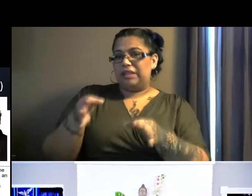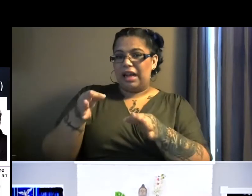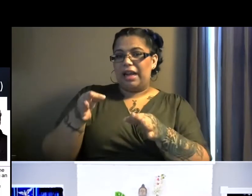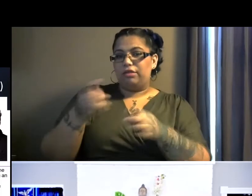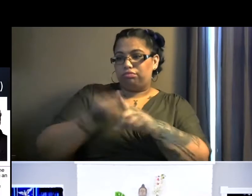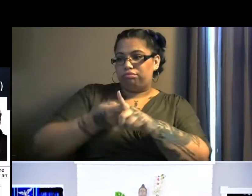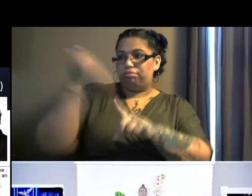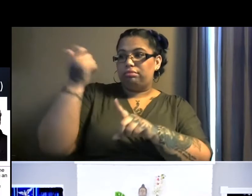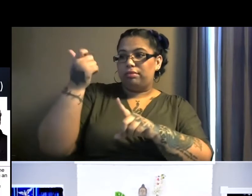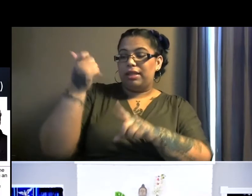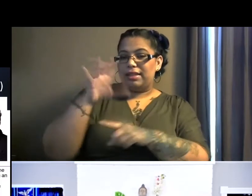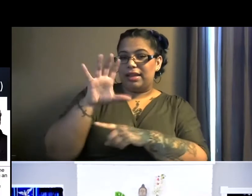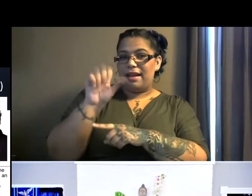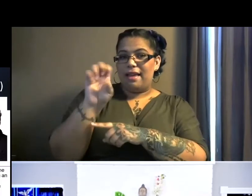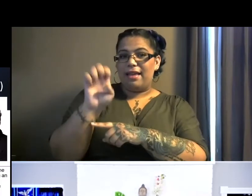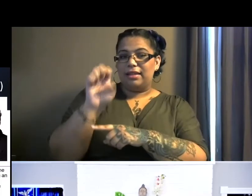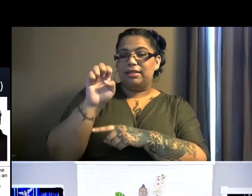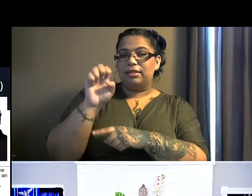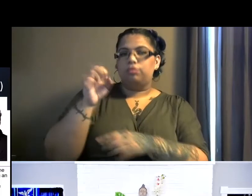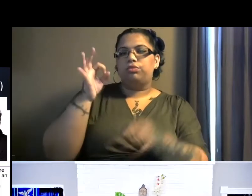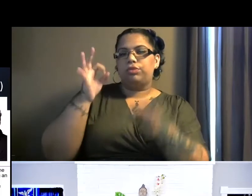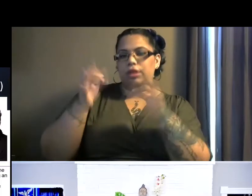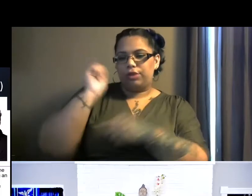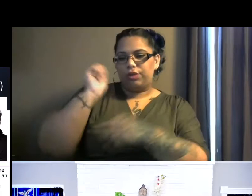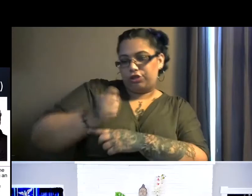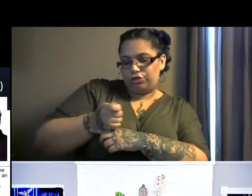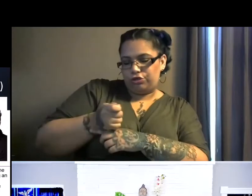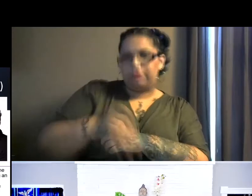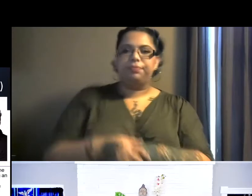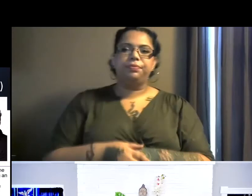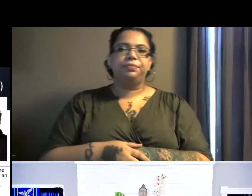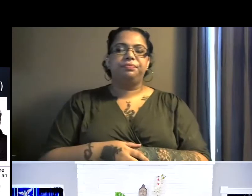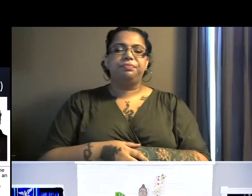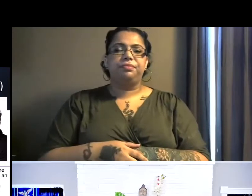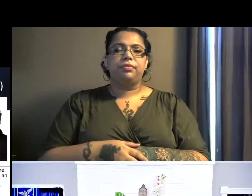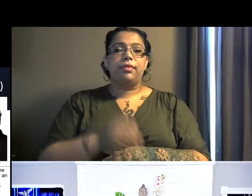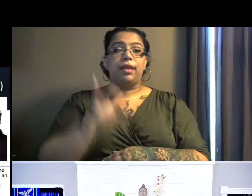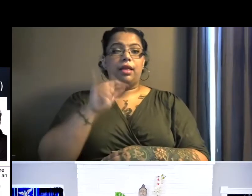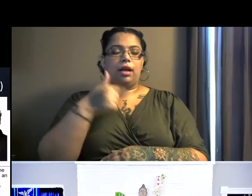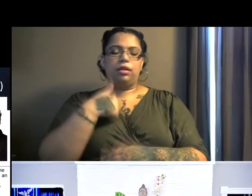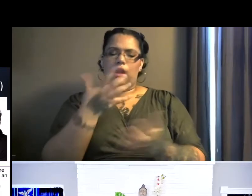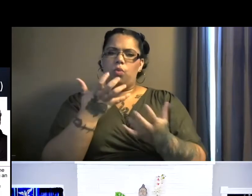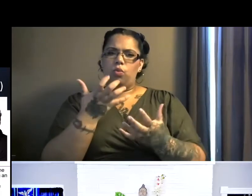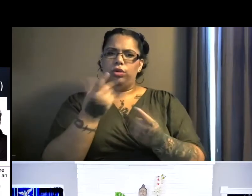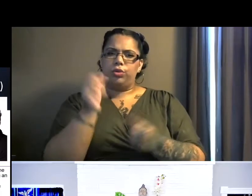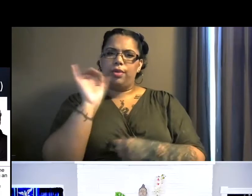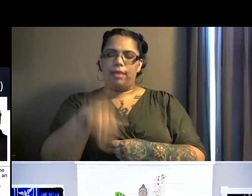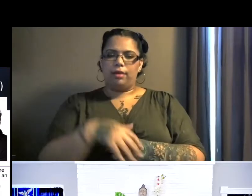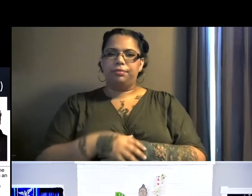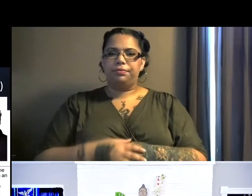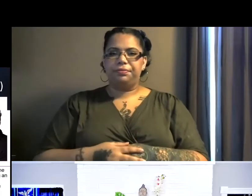judge. That was what I was going to be.